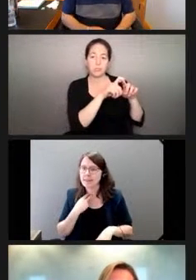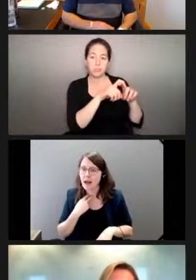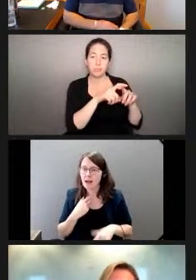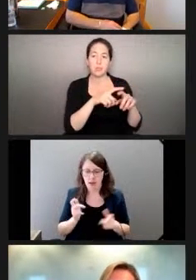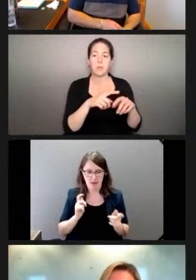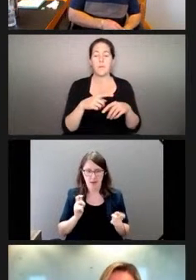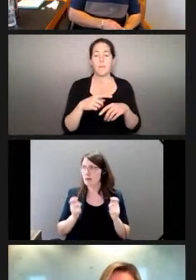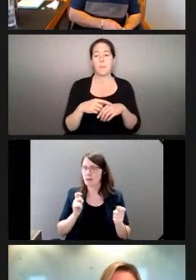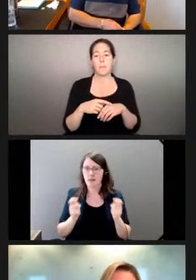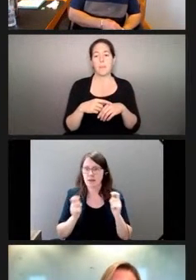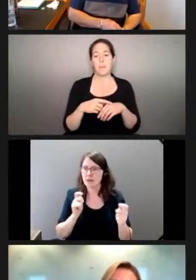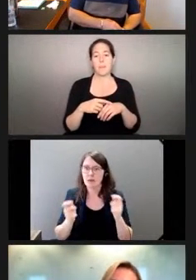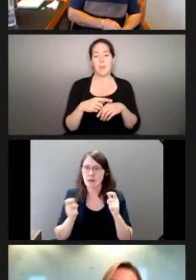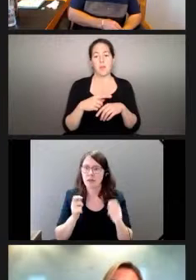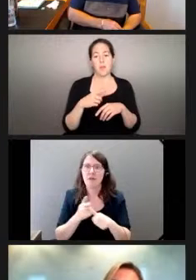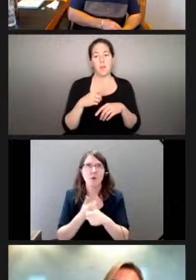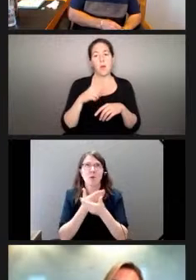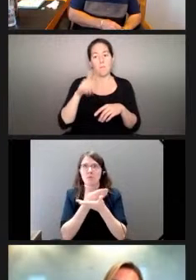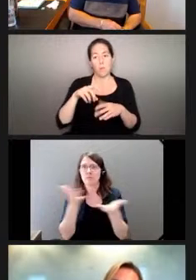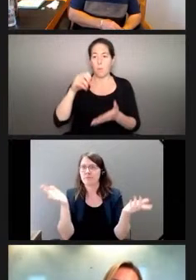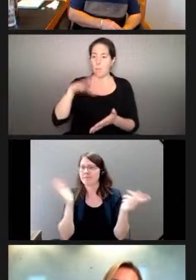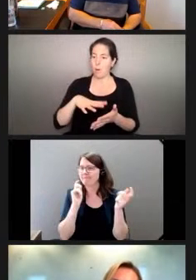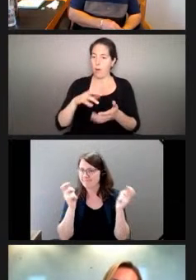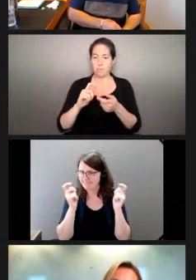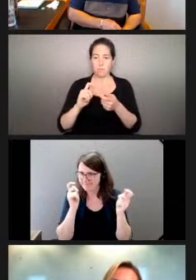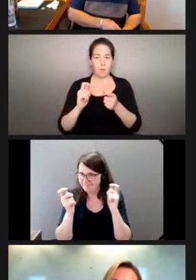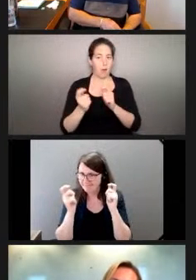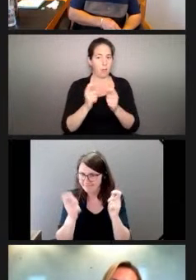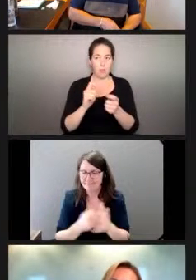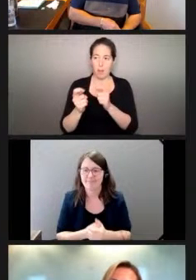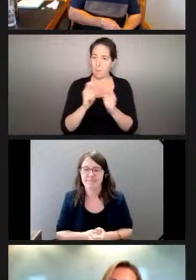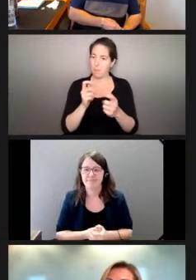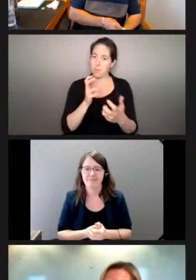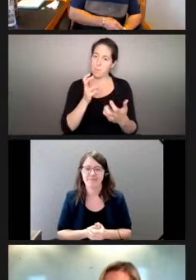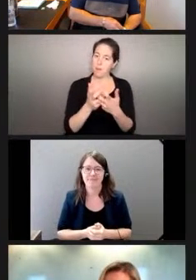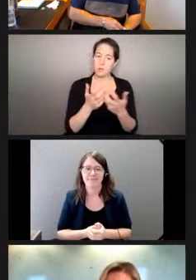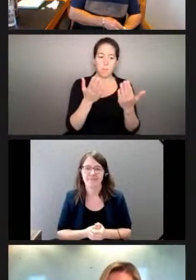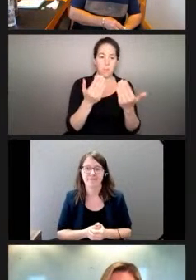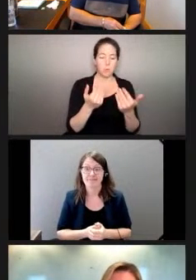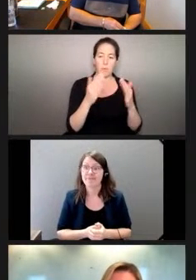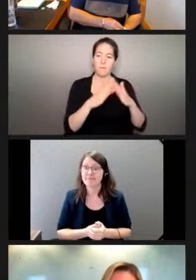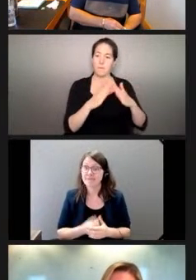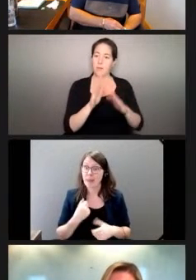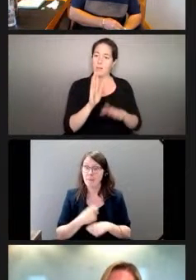city's waste management needs and also ensuring that it's responding